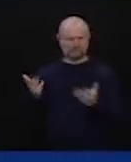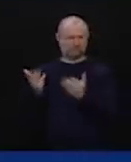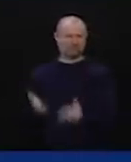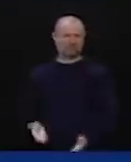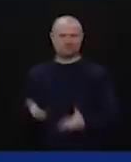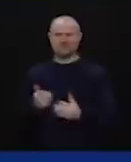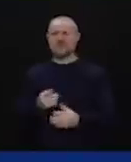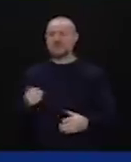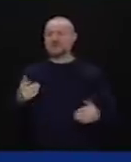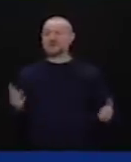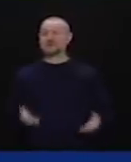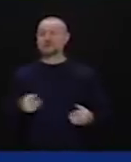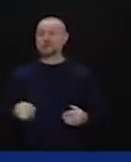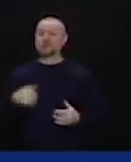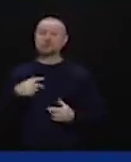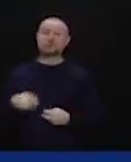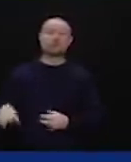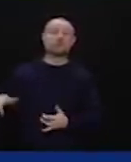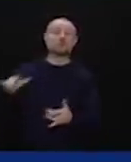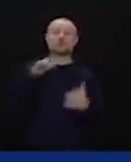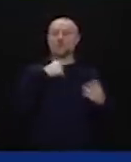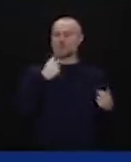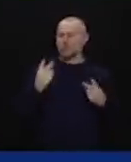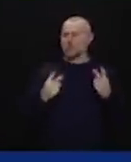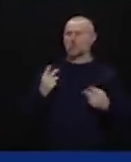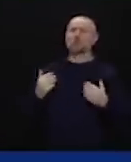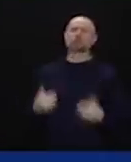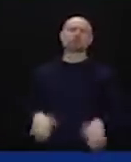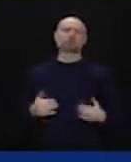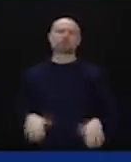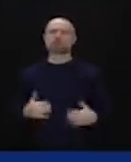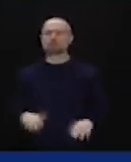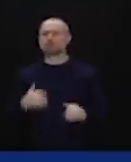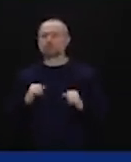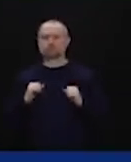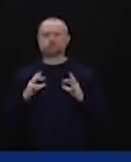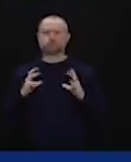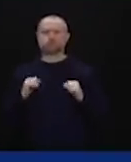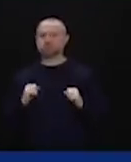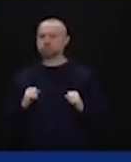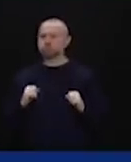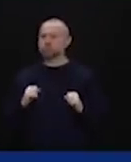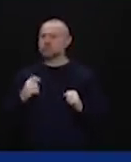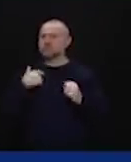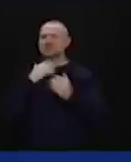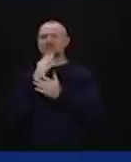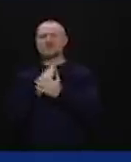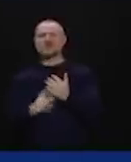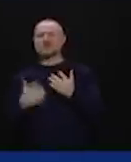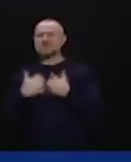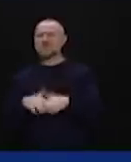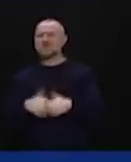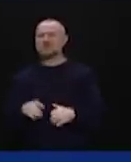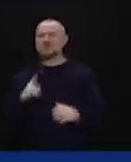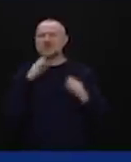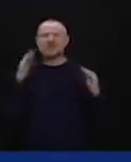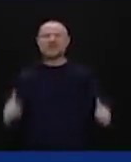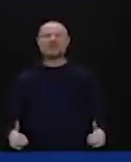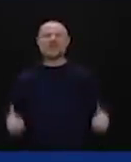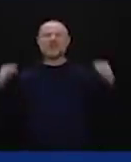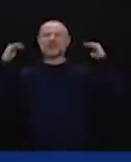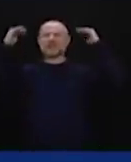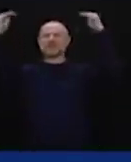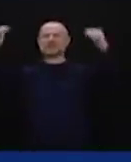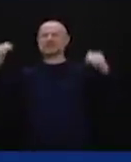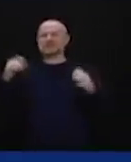tour here, you see amazing things. They have machinery that makes the most advanced semiconductor chips that is almost